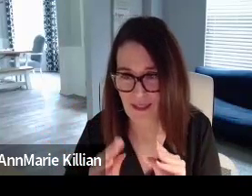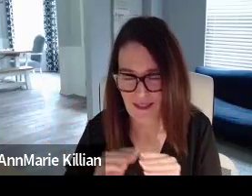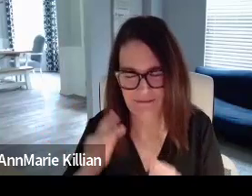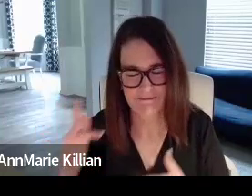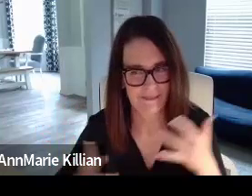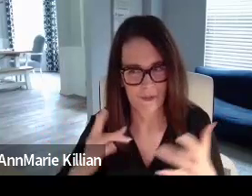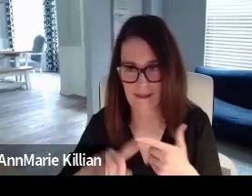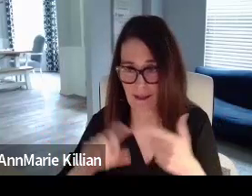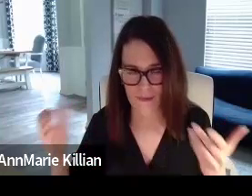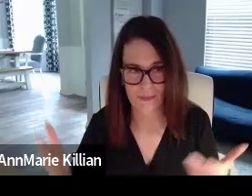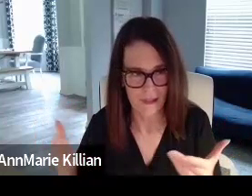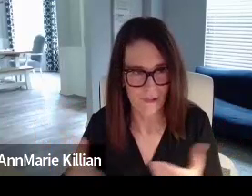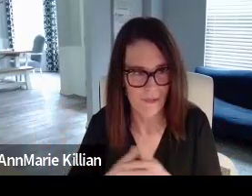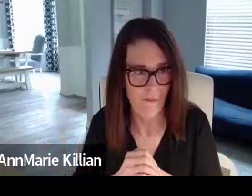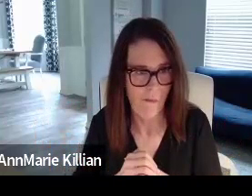important event.